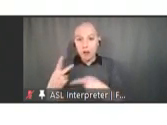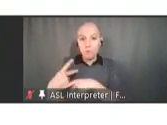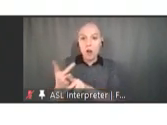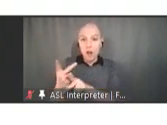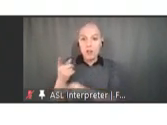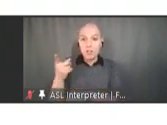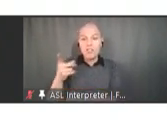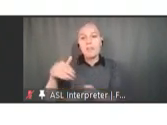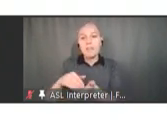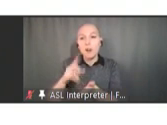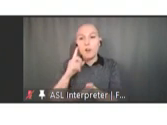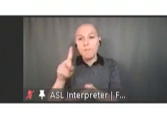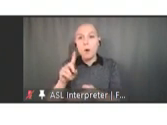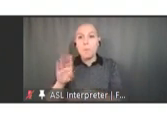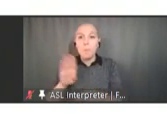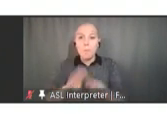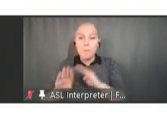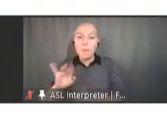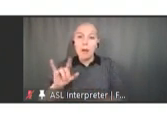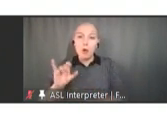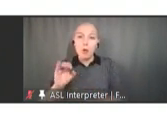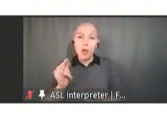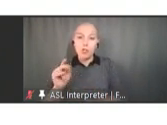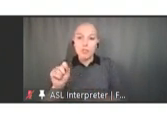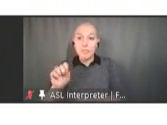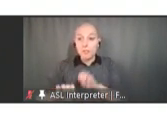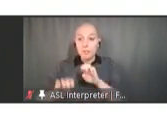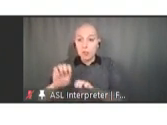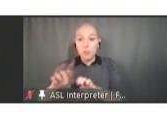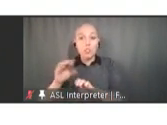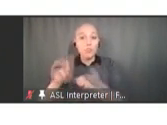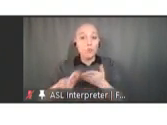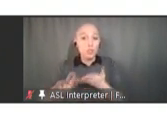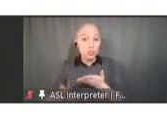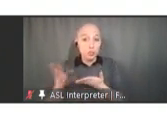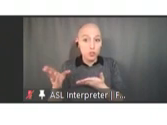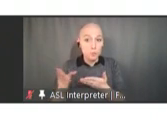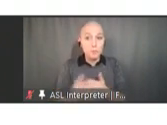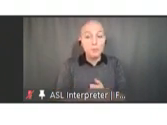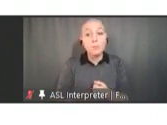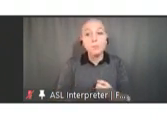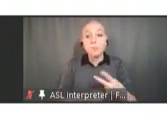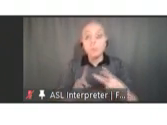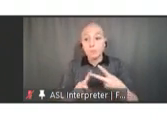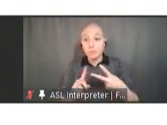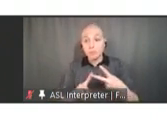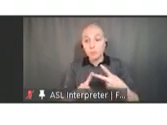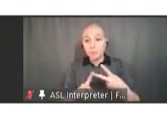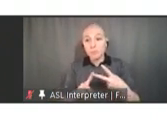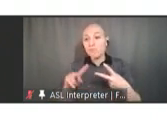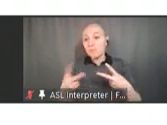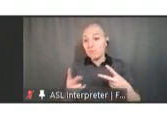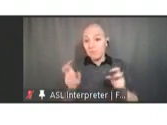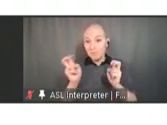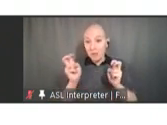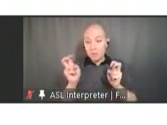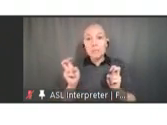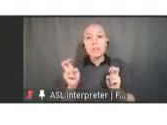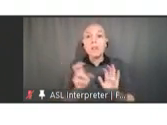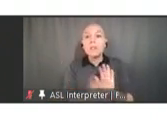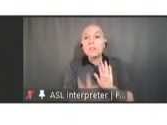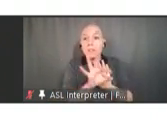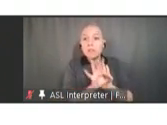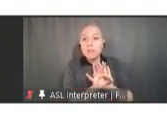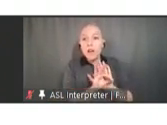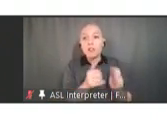for Biologics Evaluation and Research. And the topic two was to select the strains to